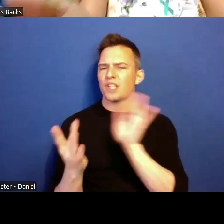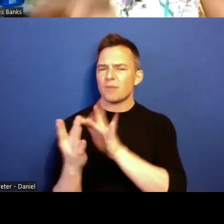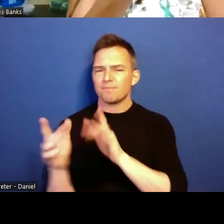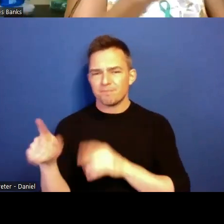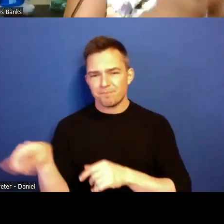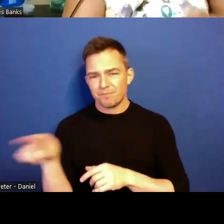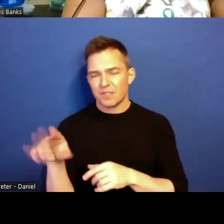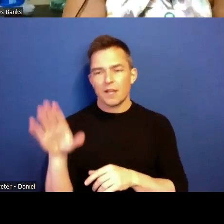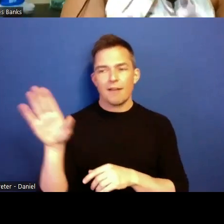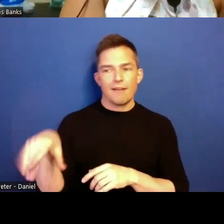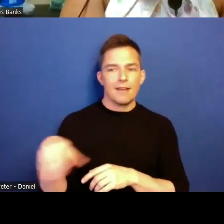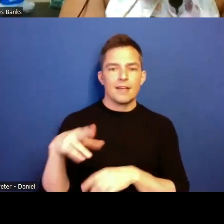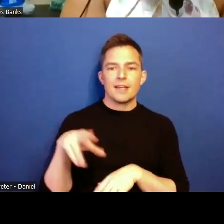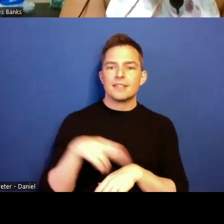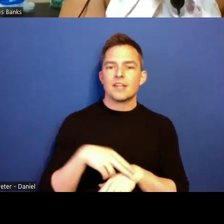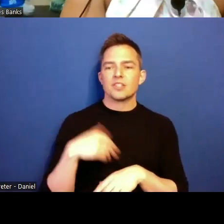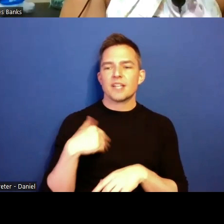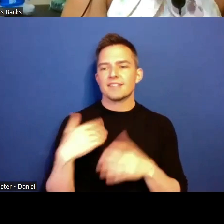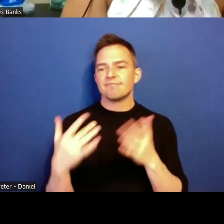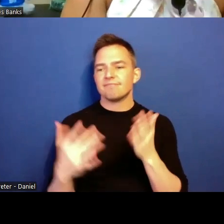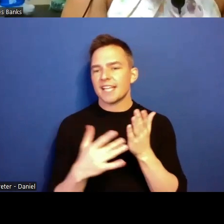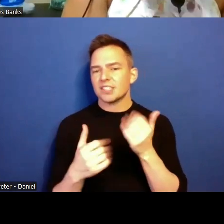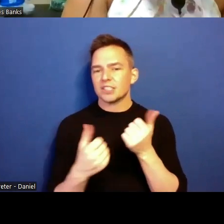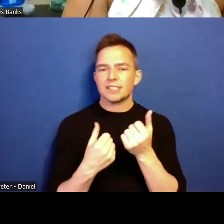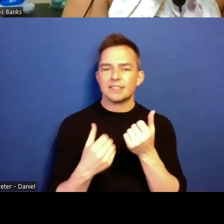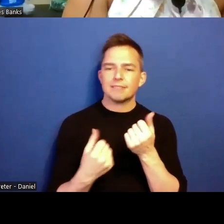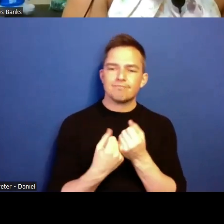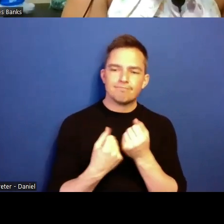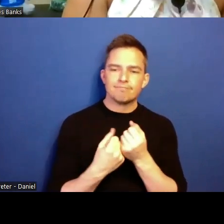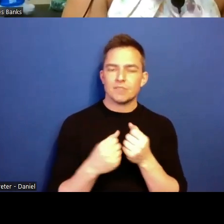hey, look, National has a technical assistance. All right,